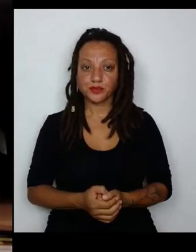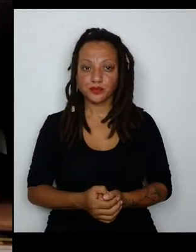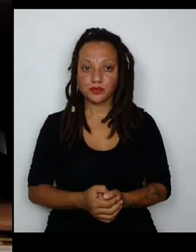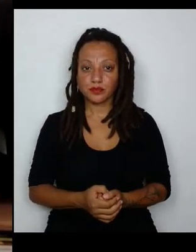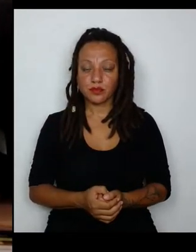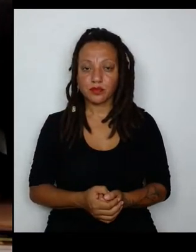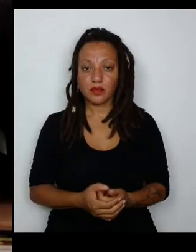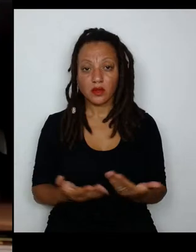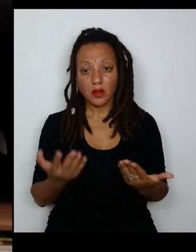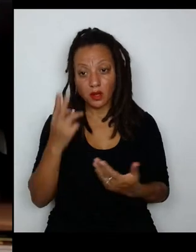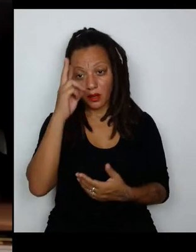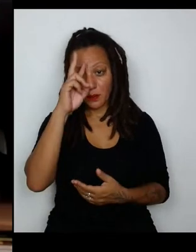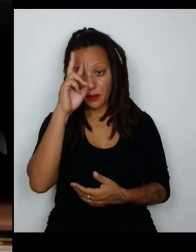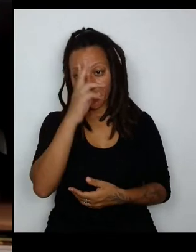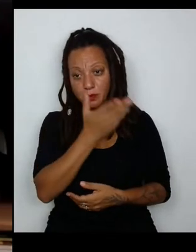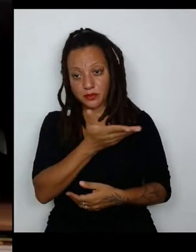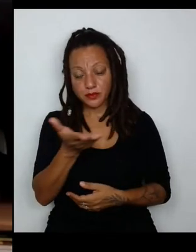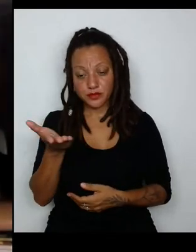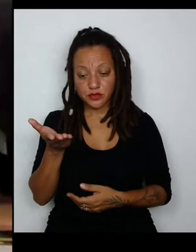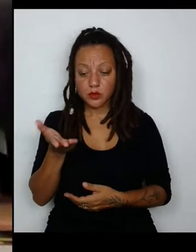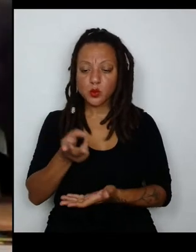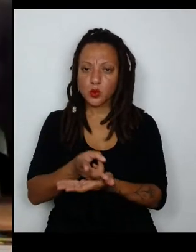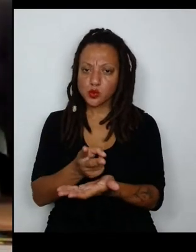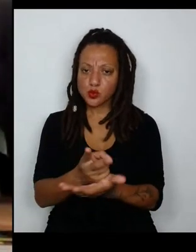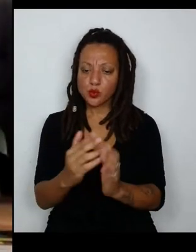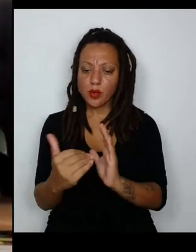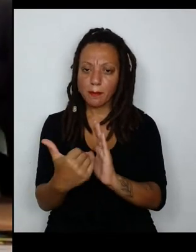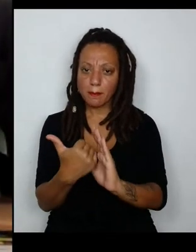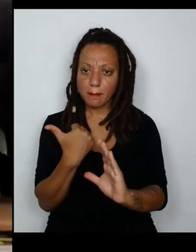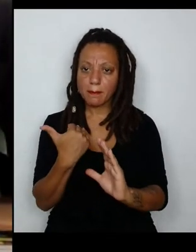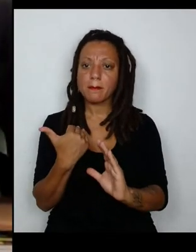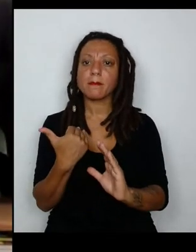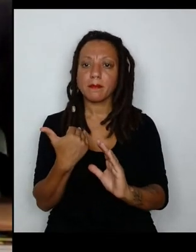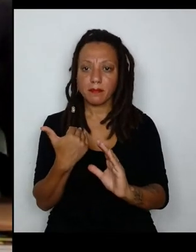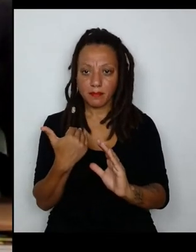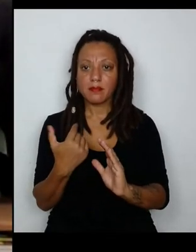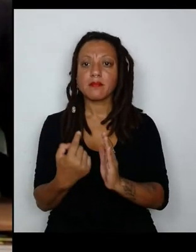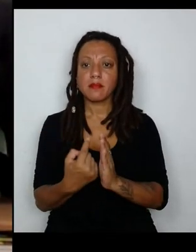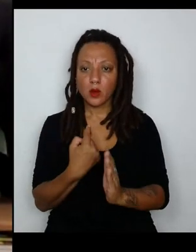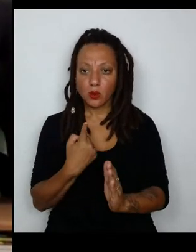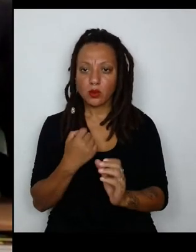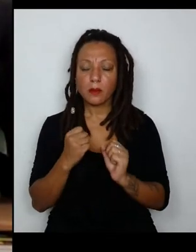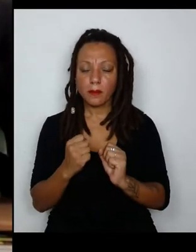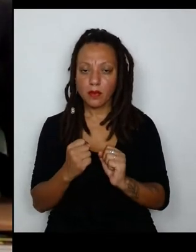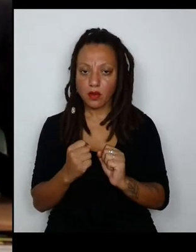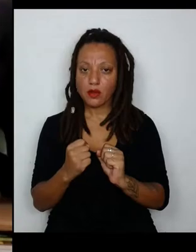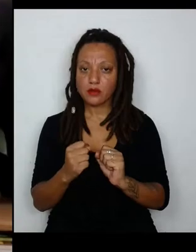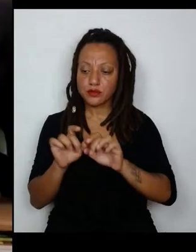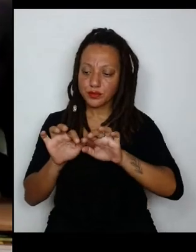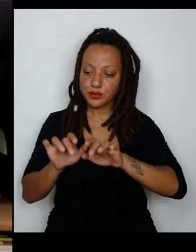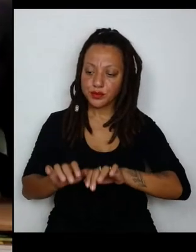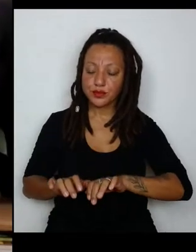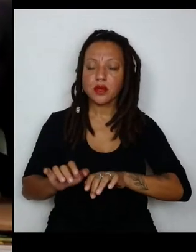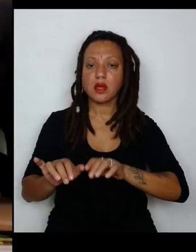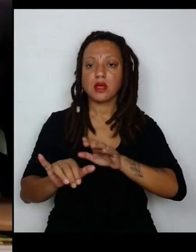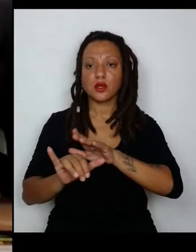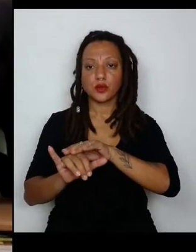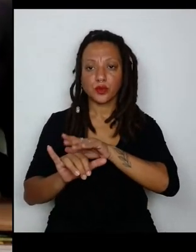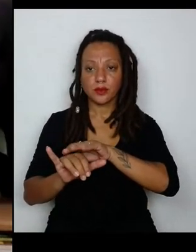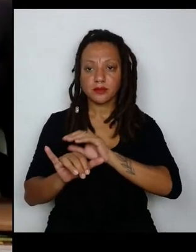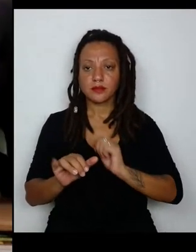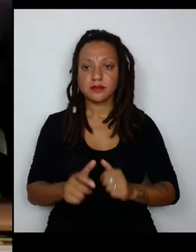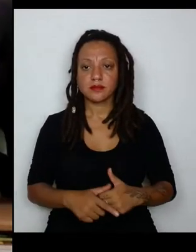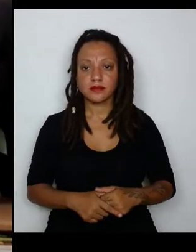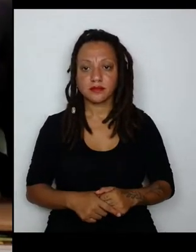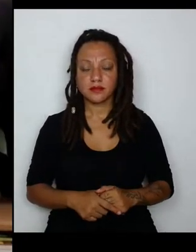browdy for your presentation i would like to remind our audience that they can send questions using the comment box on